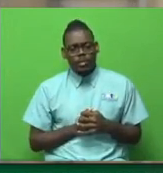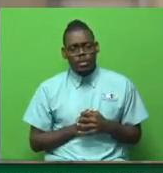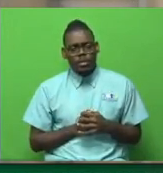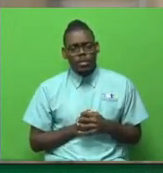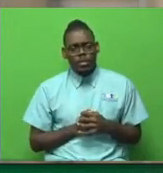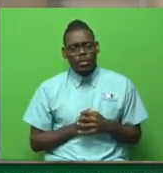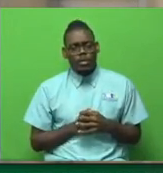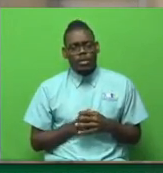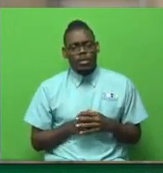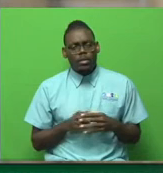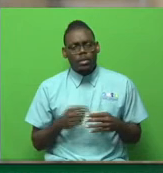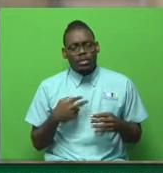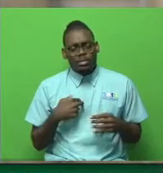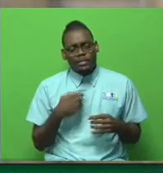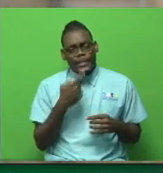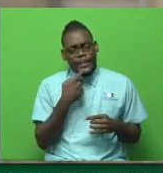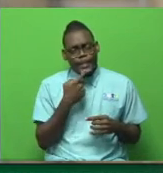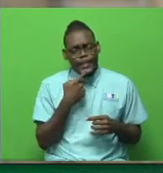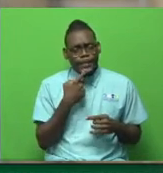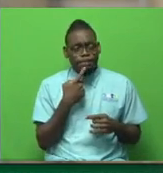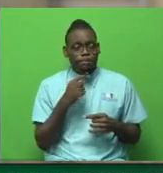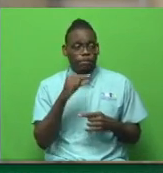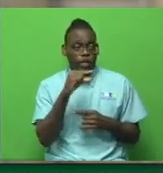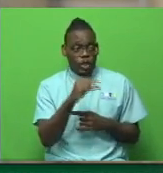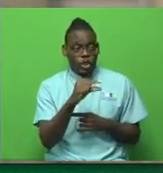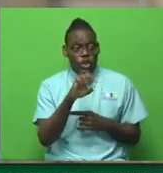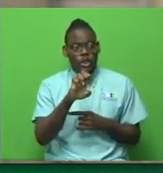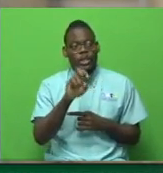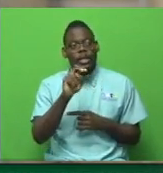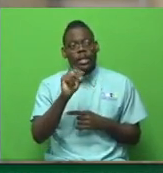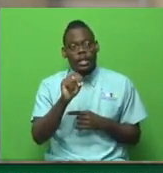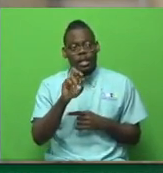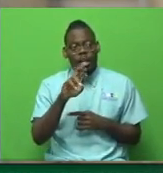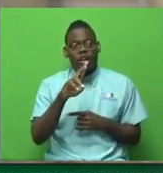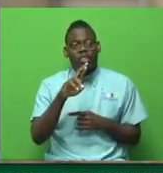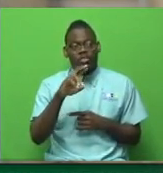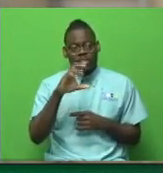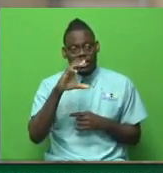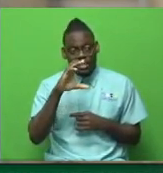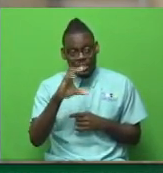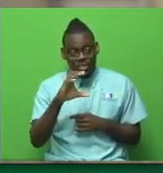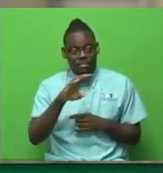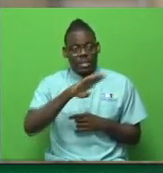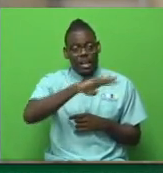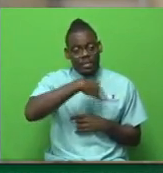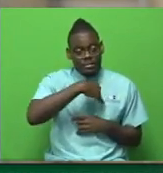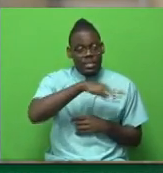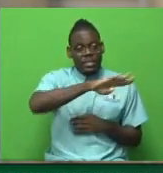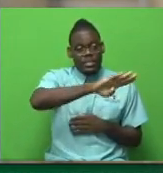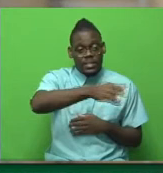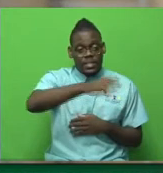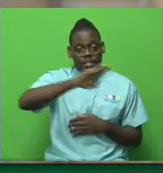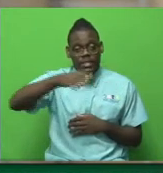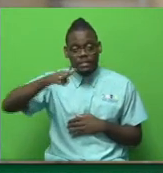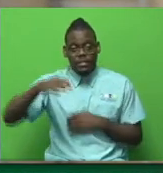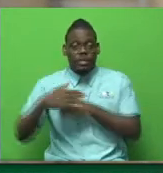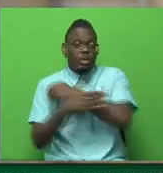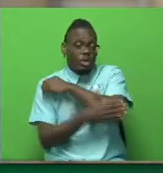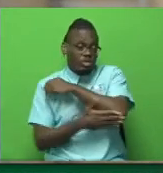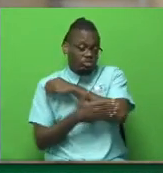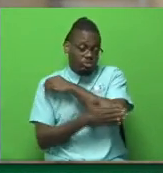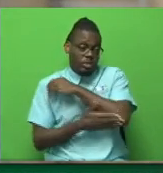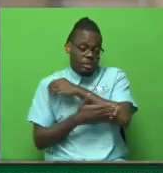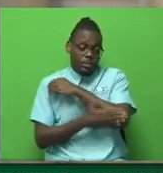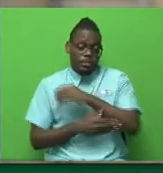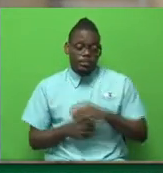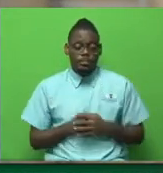critics say too little too late in medicine's patent pool announcement announced Thursday that it had